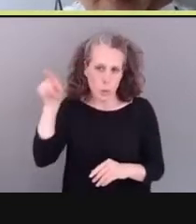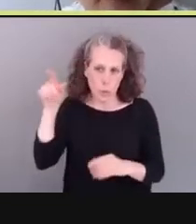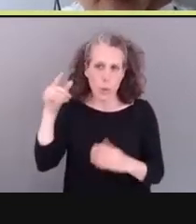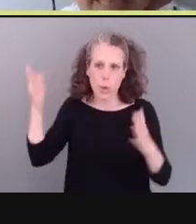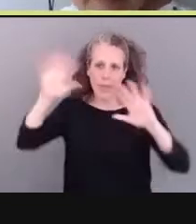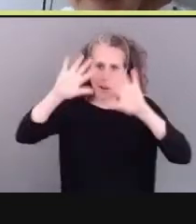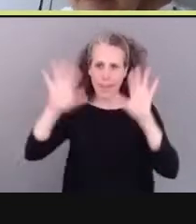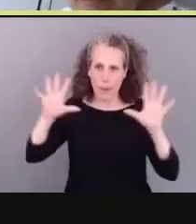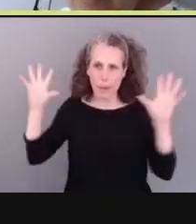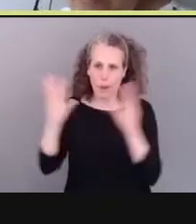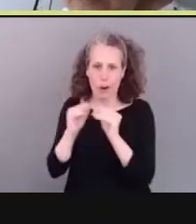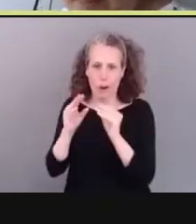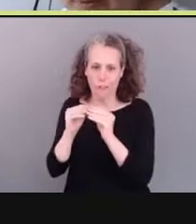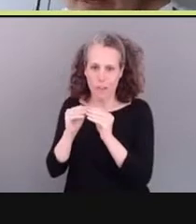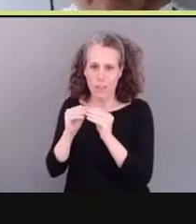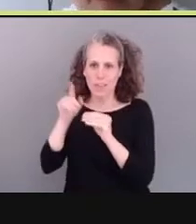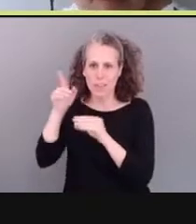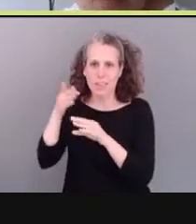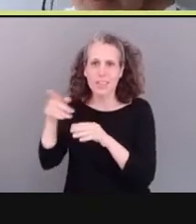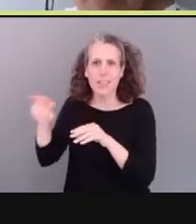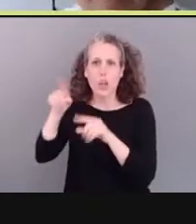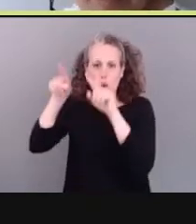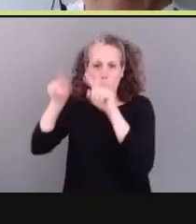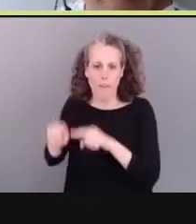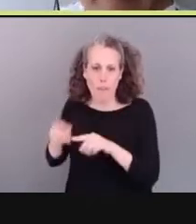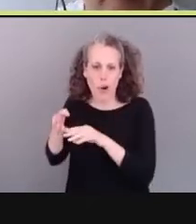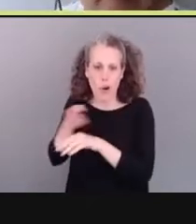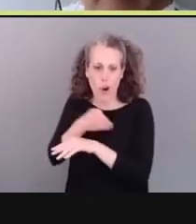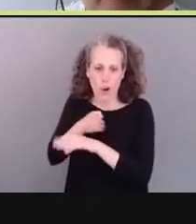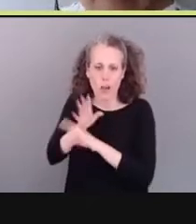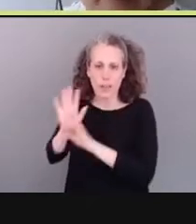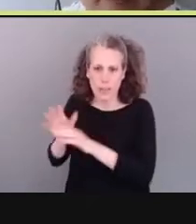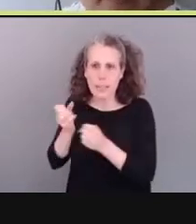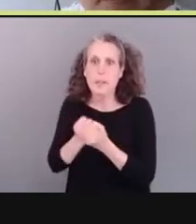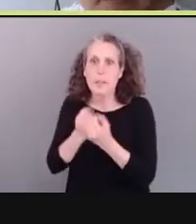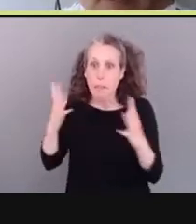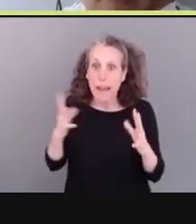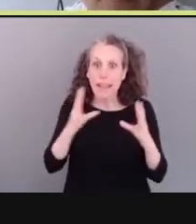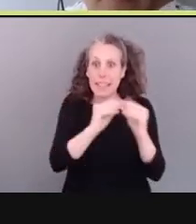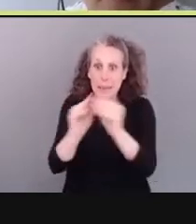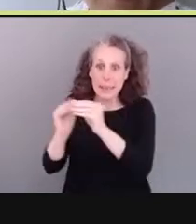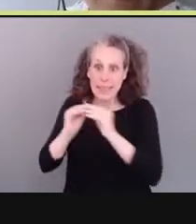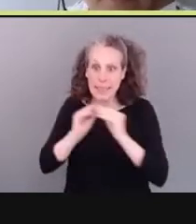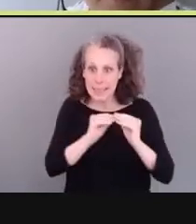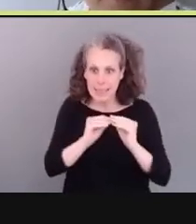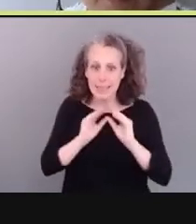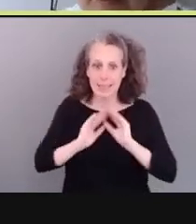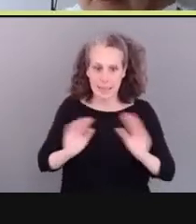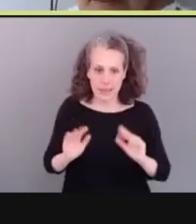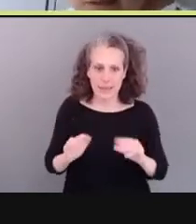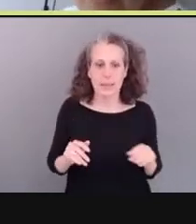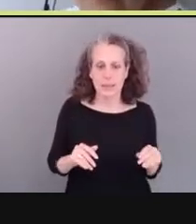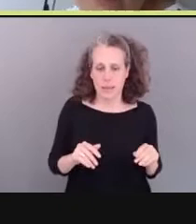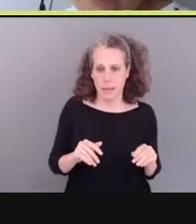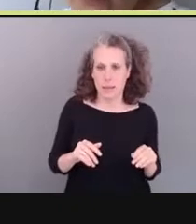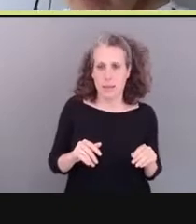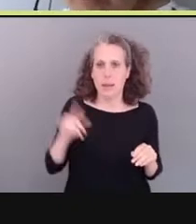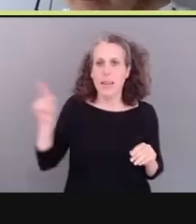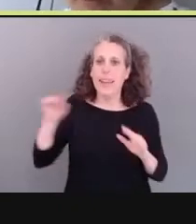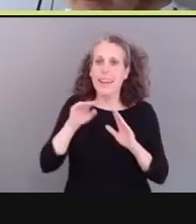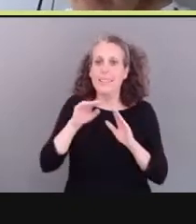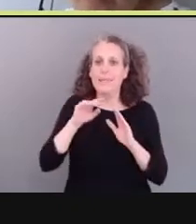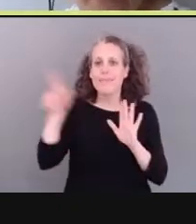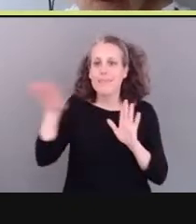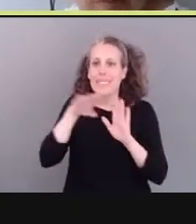is happening early November, and there are already many meetings in many sectors and initiatives that